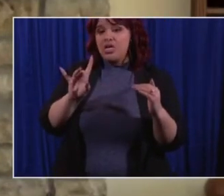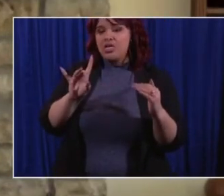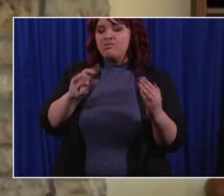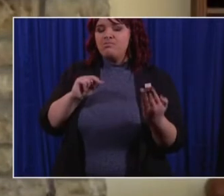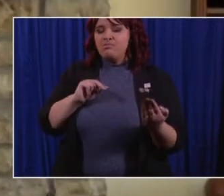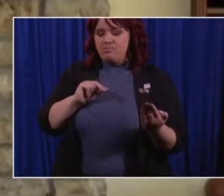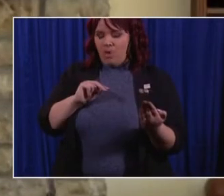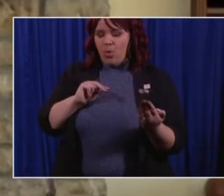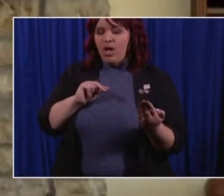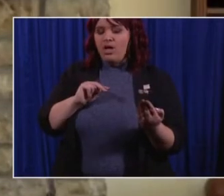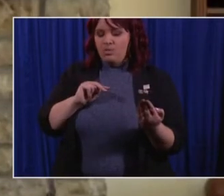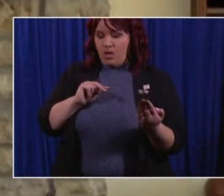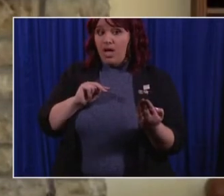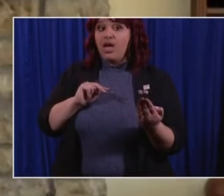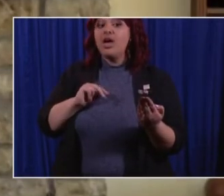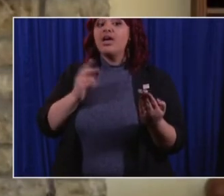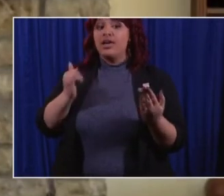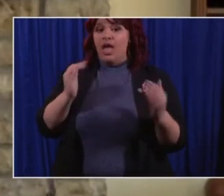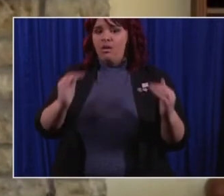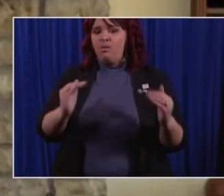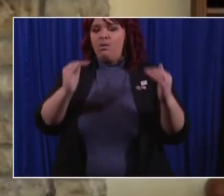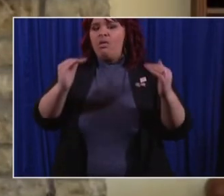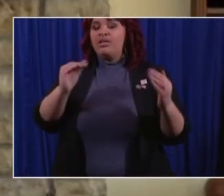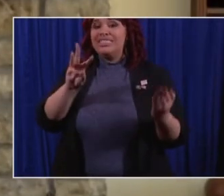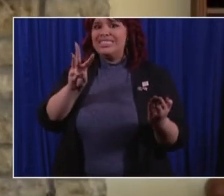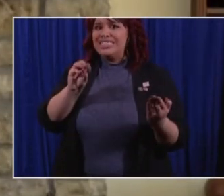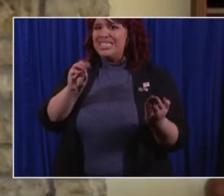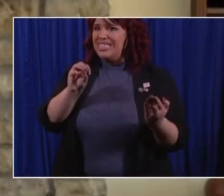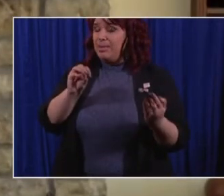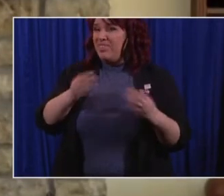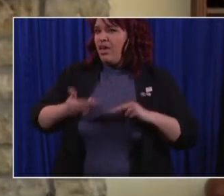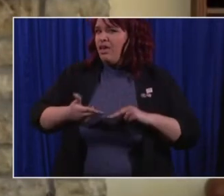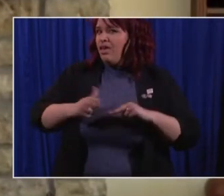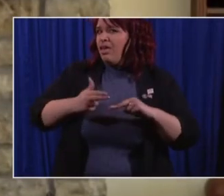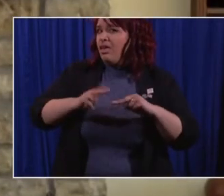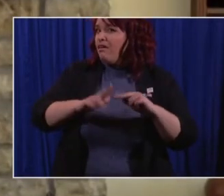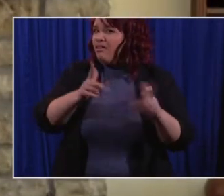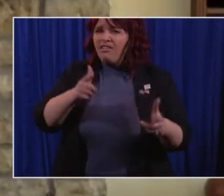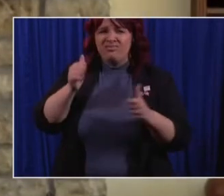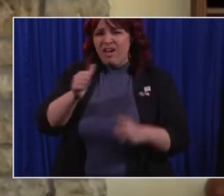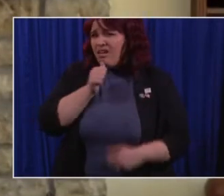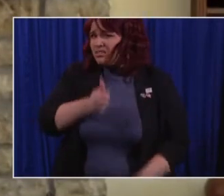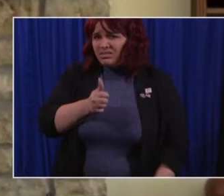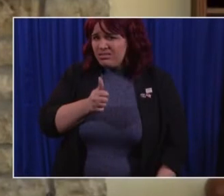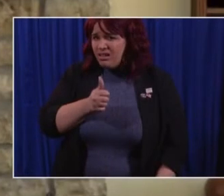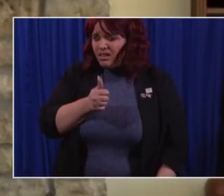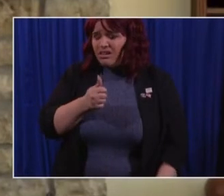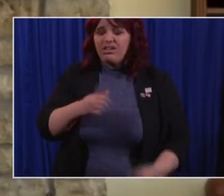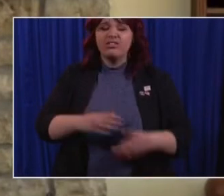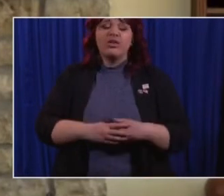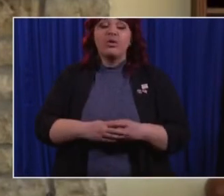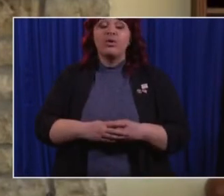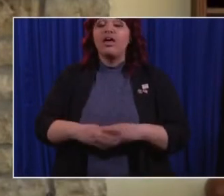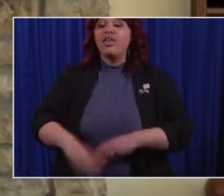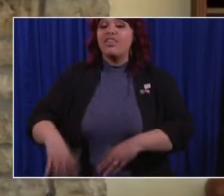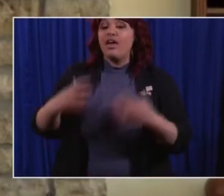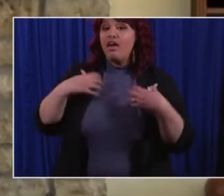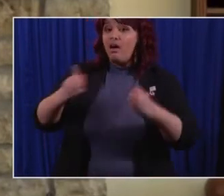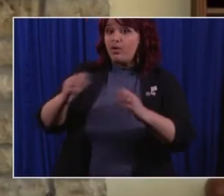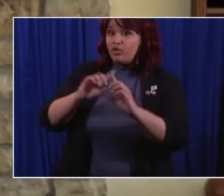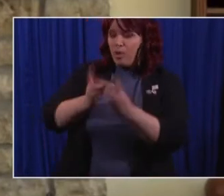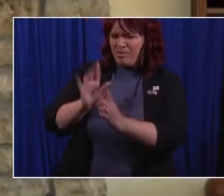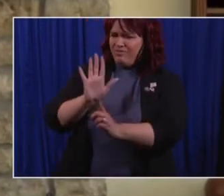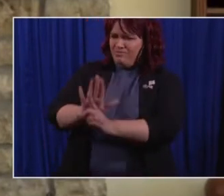And, it's made it over 60, but it's slow. So I've talked with health department directors, and I've talked with